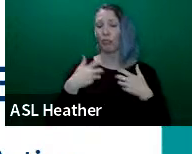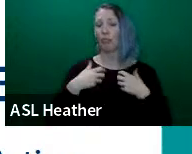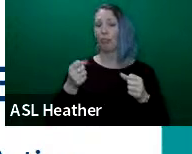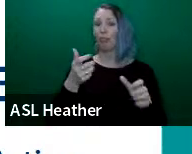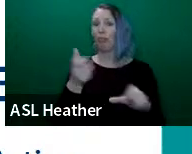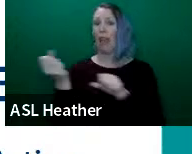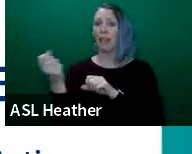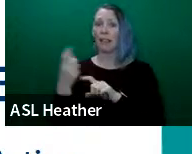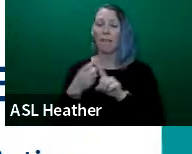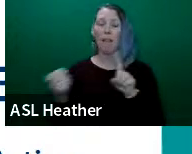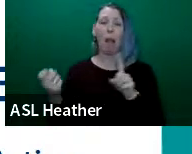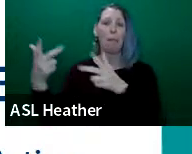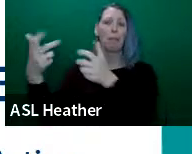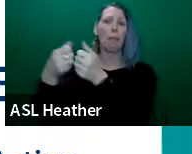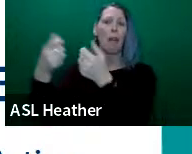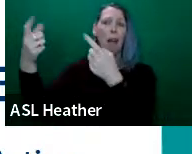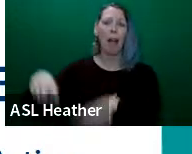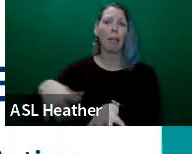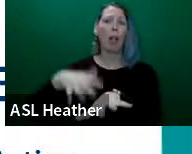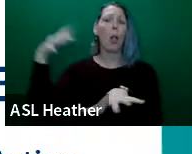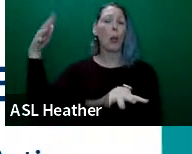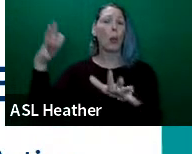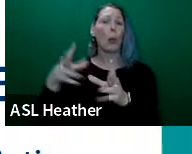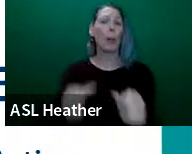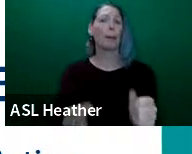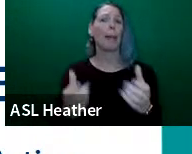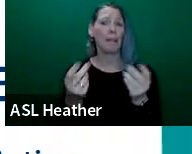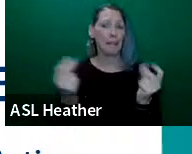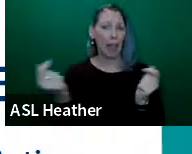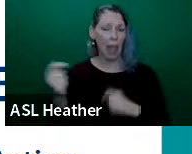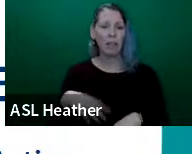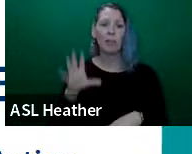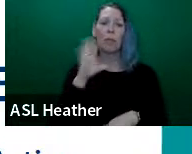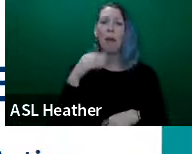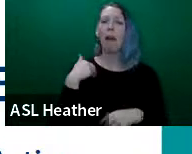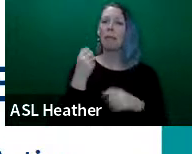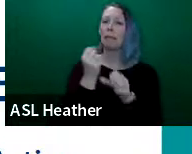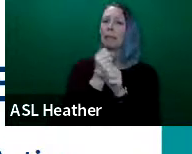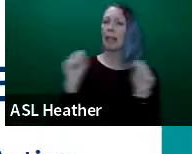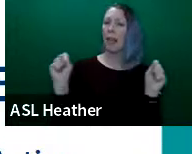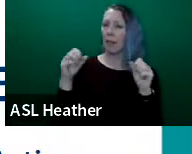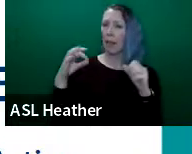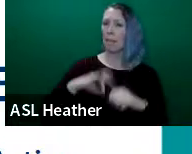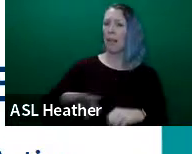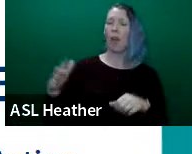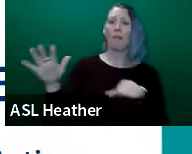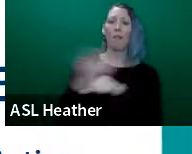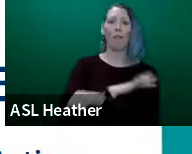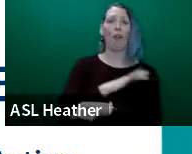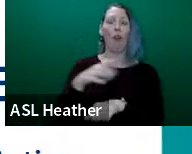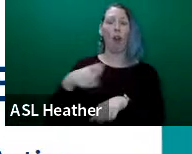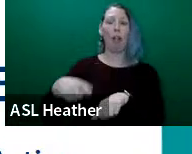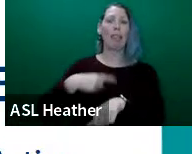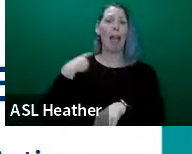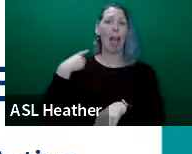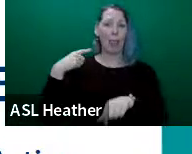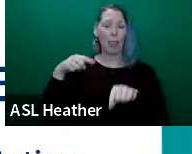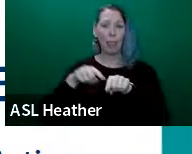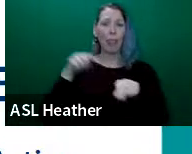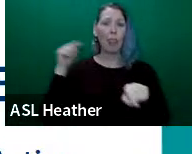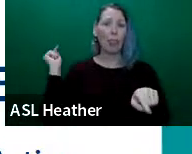fewer lane changes required. And then you get the safety benefits of full lane widths to kind of current vehicle widths, turning and